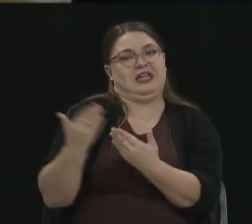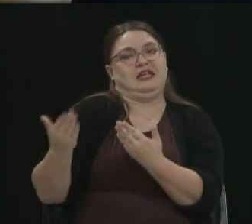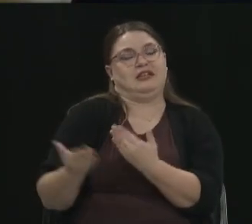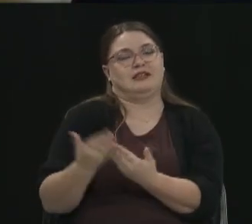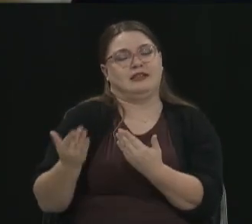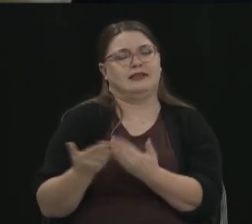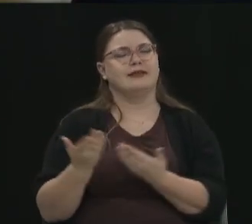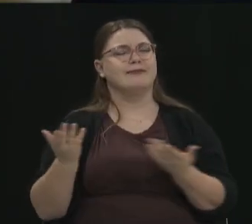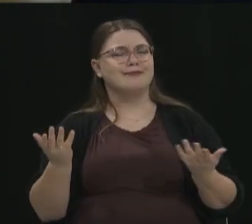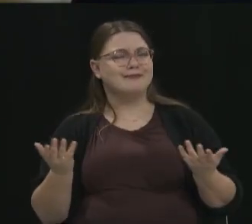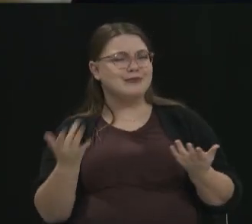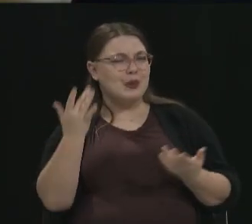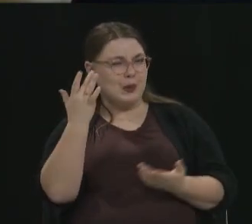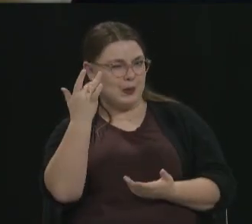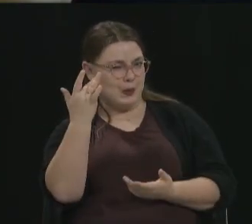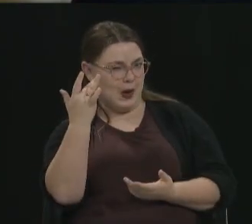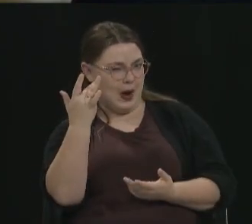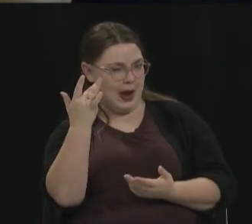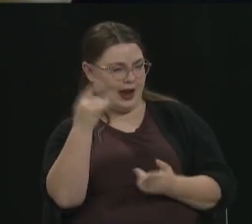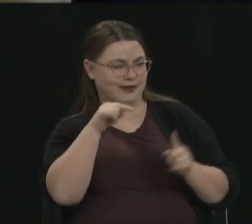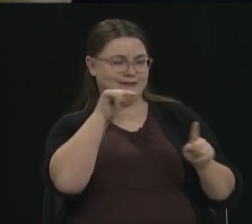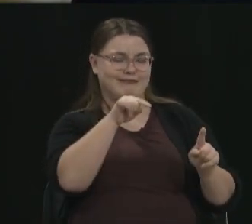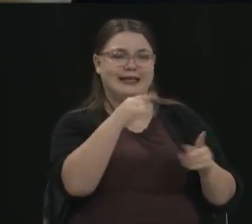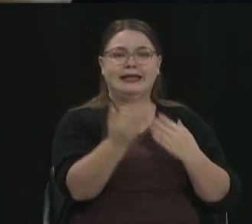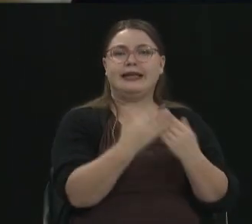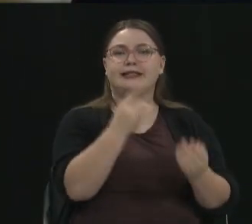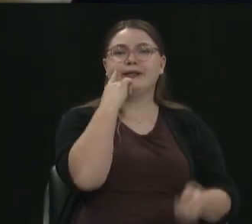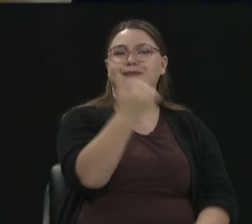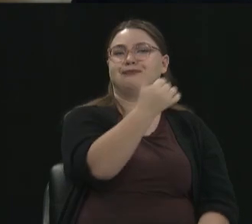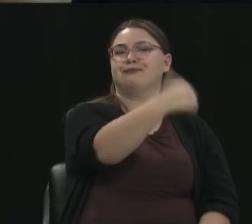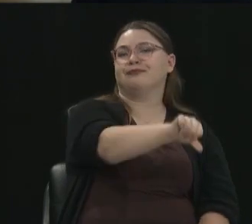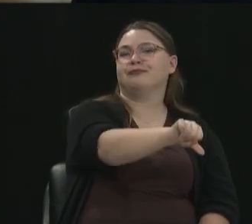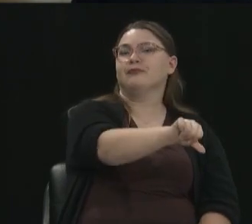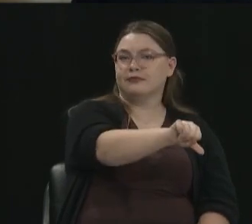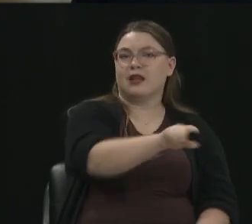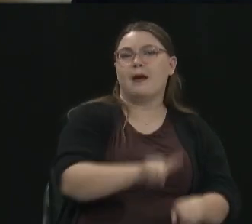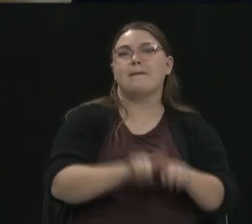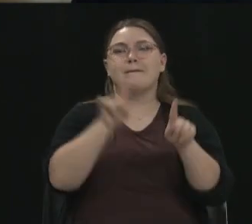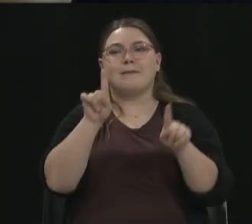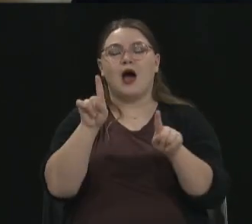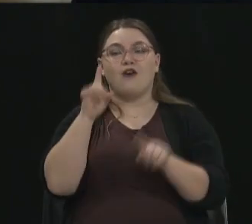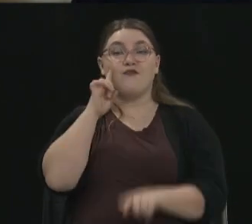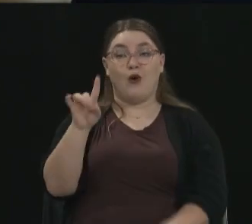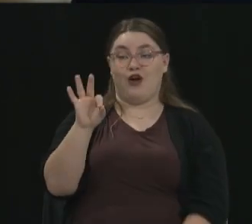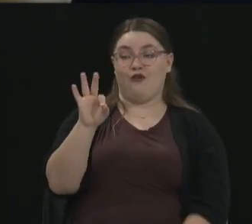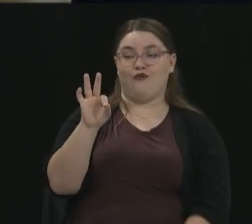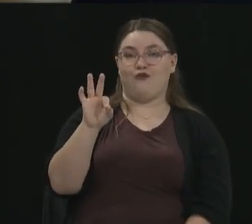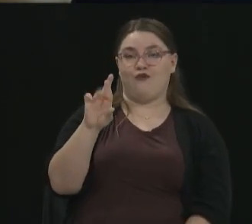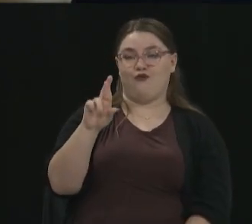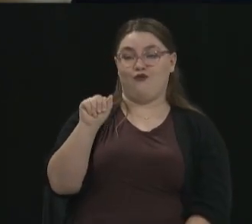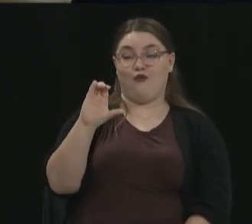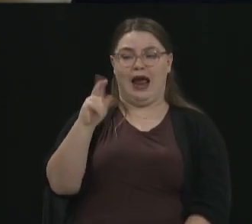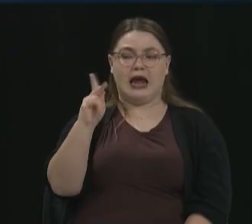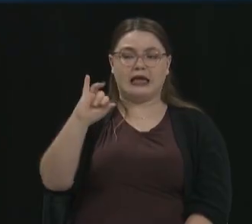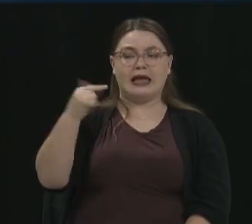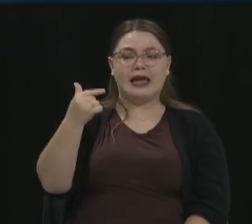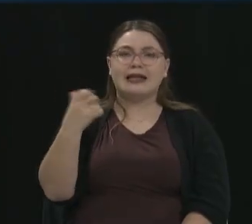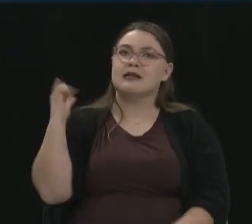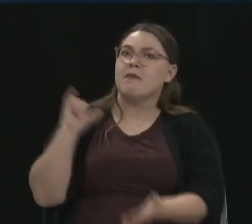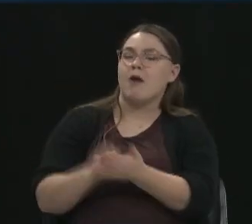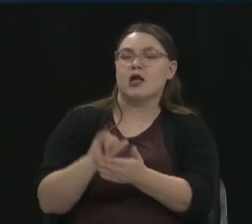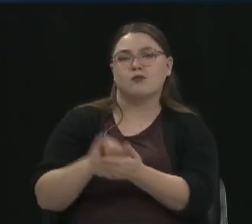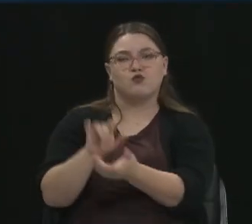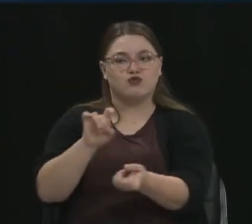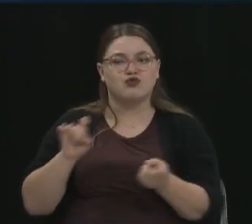vote down clean energy, but not fracking? And right. So I appreciate you mentioning fracking because